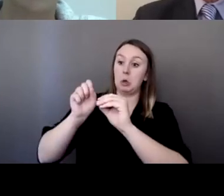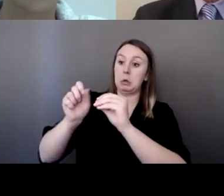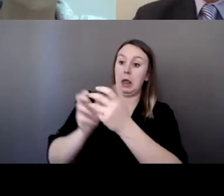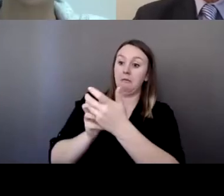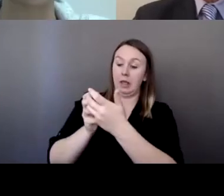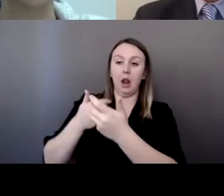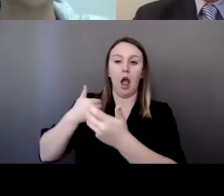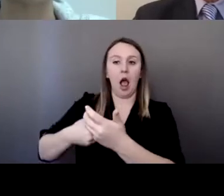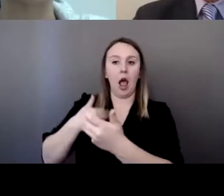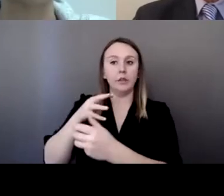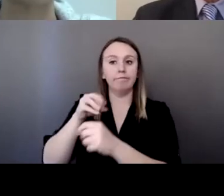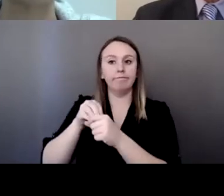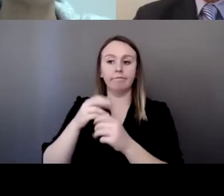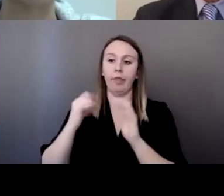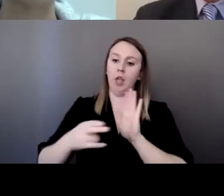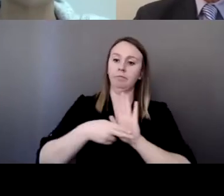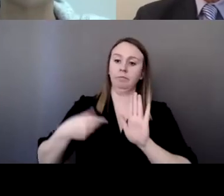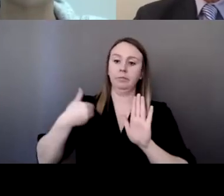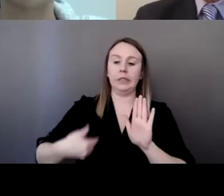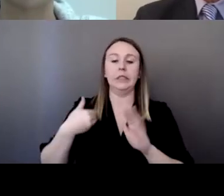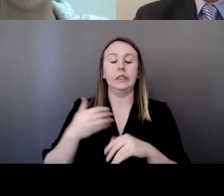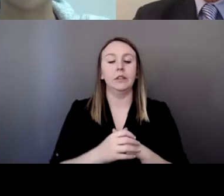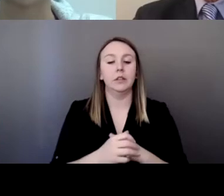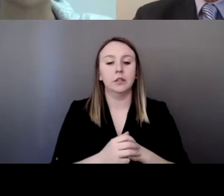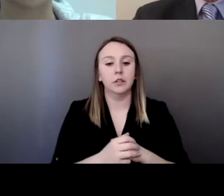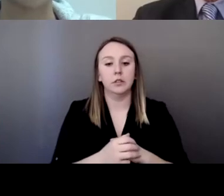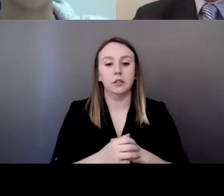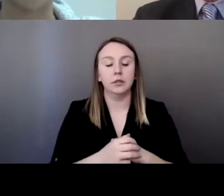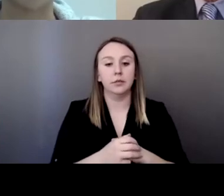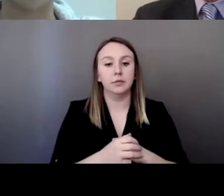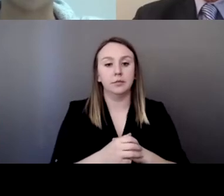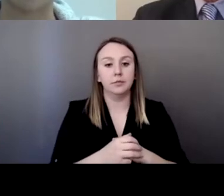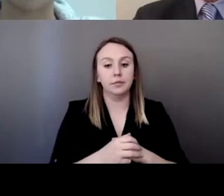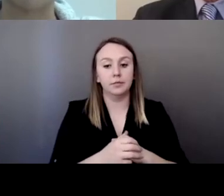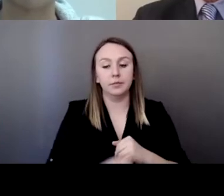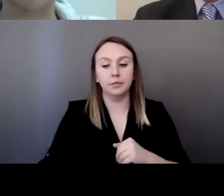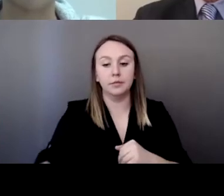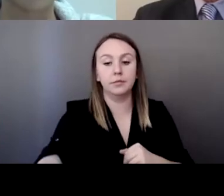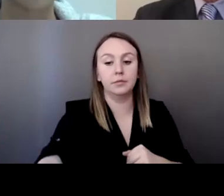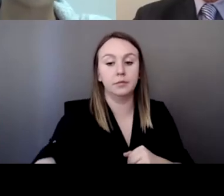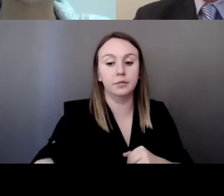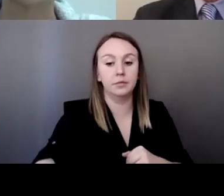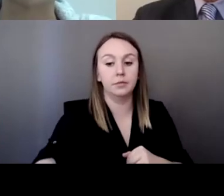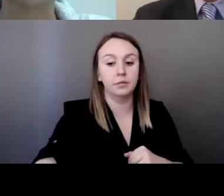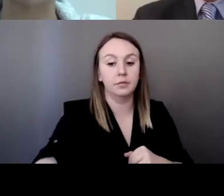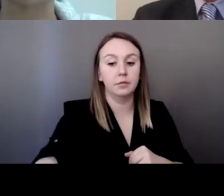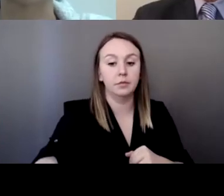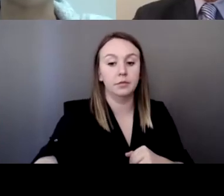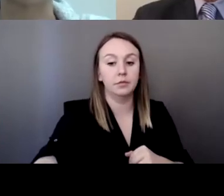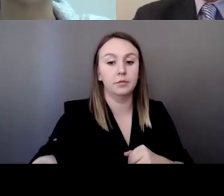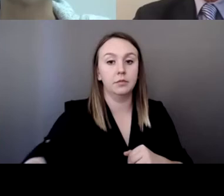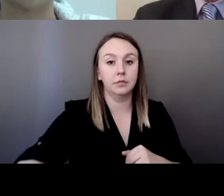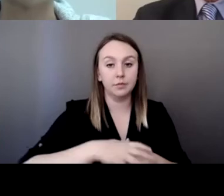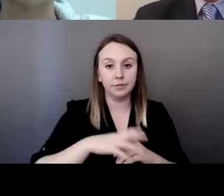again, sharing, we are not subjected to things that are not